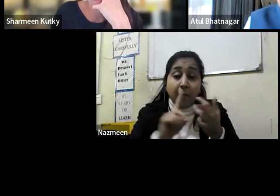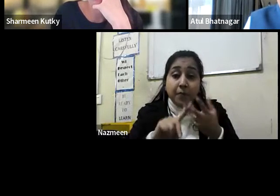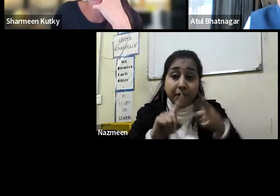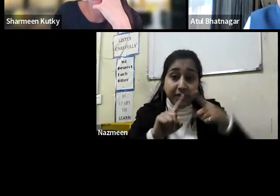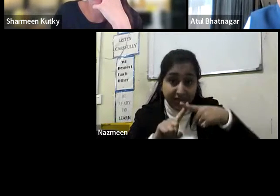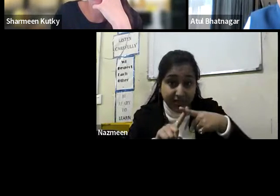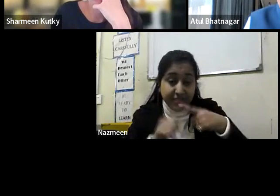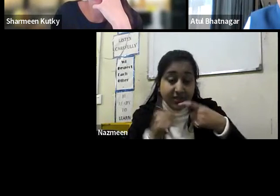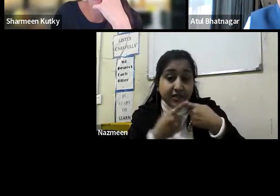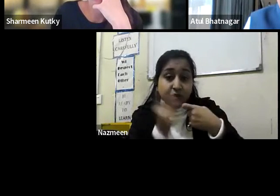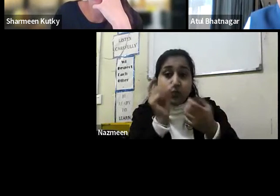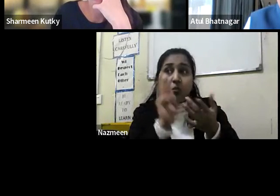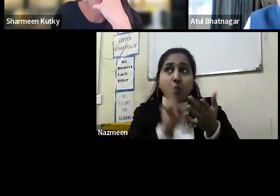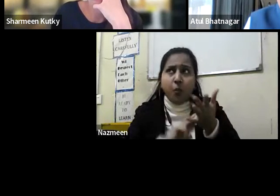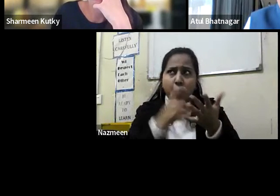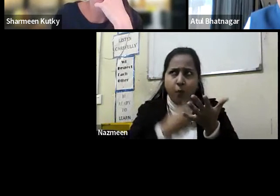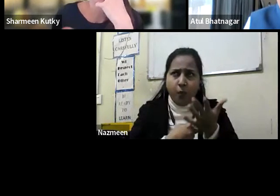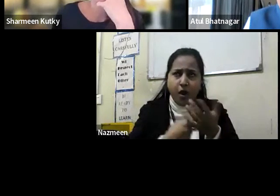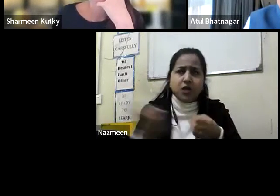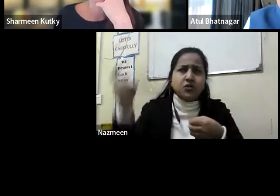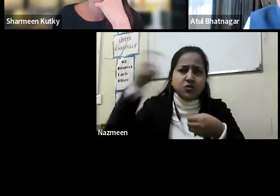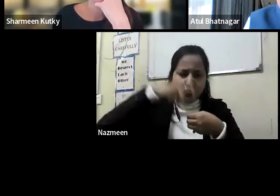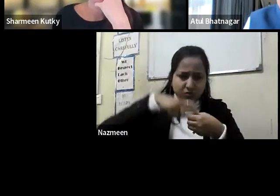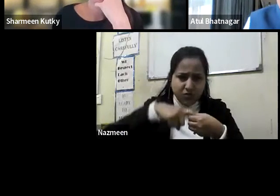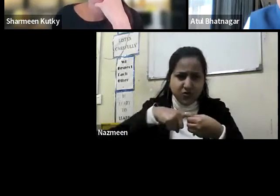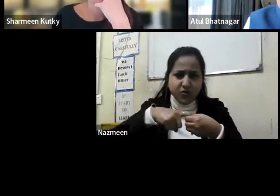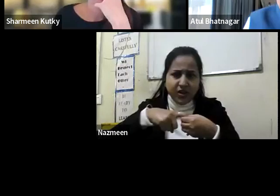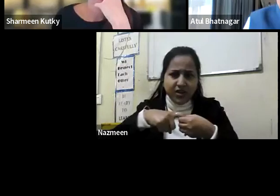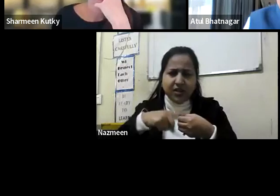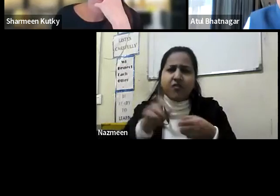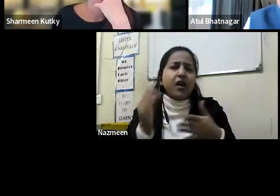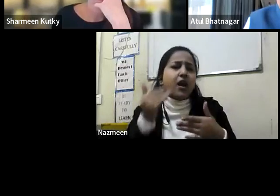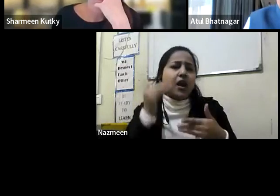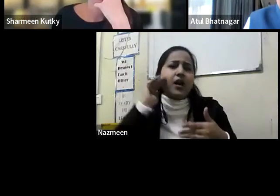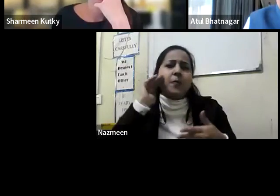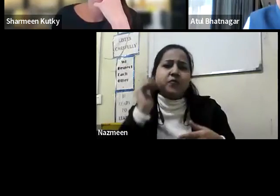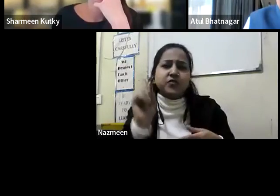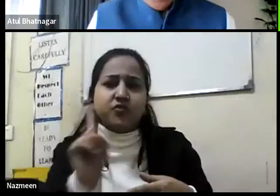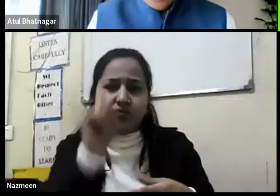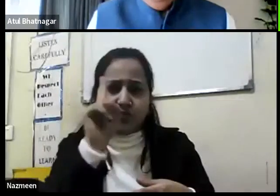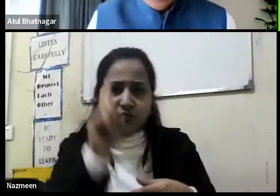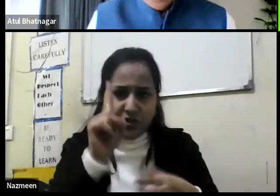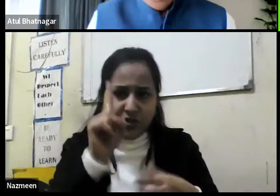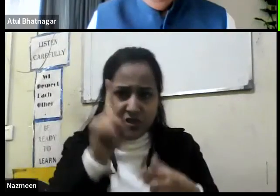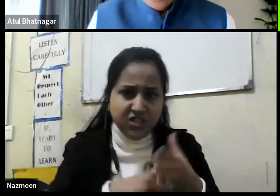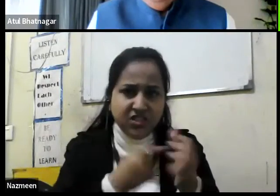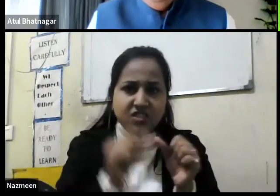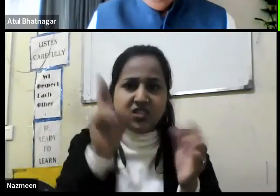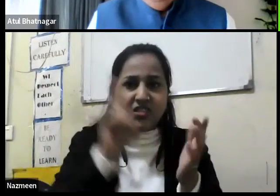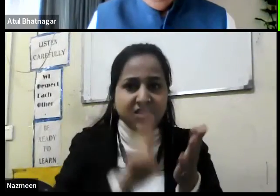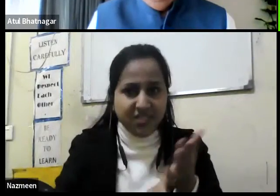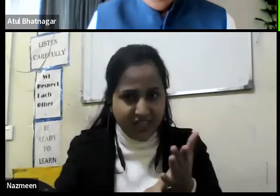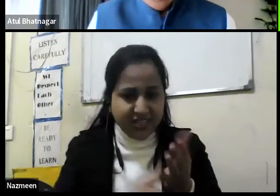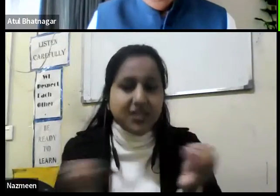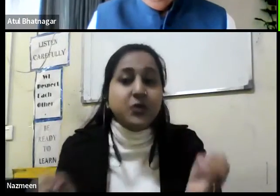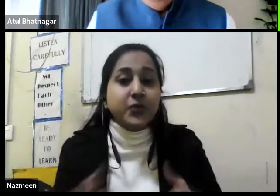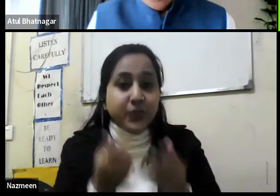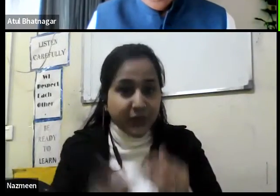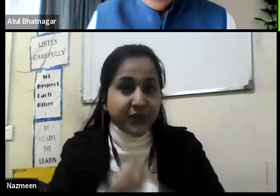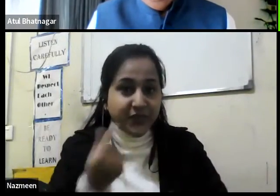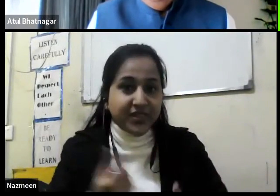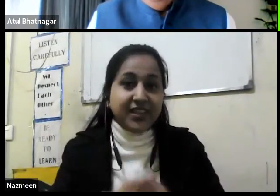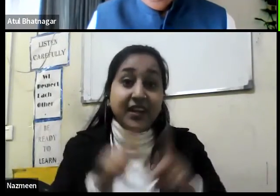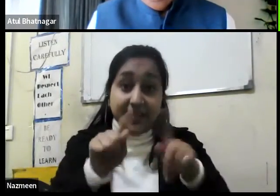se, and he'll be working very closely with Sarthak and seeing how team computers can be used and